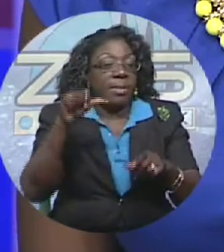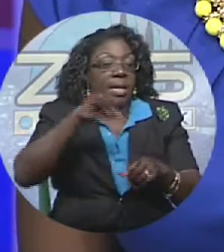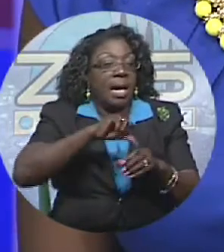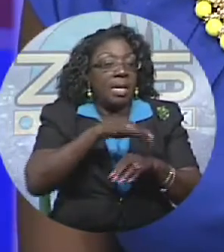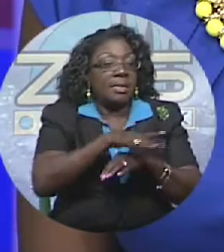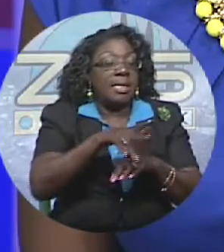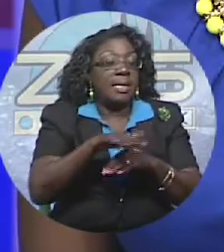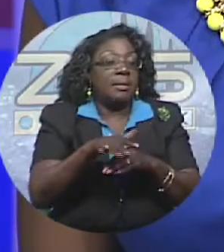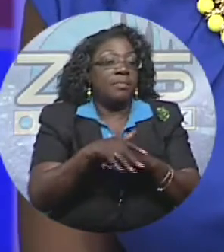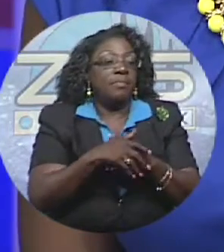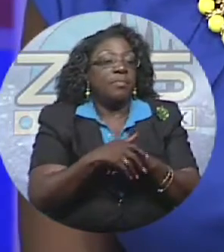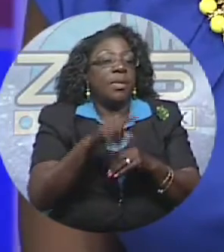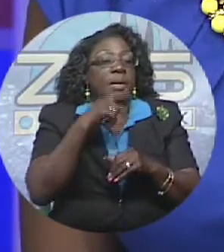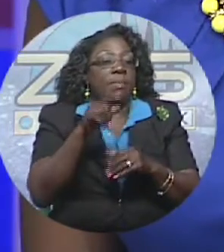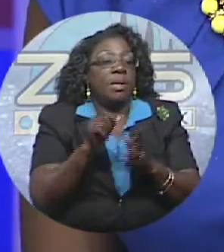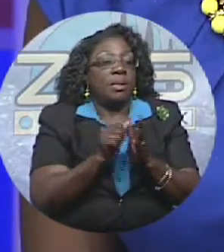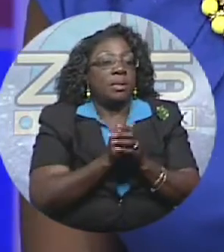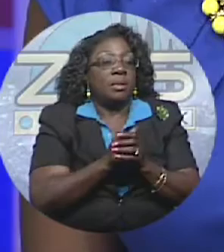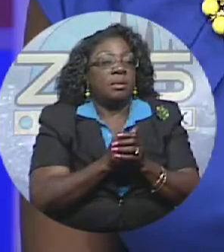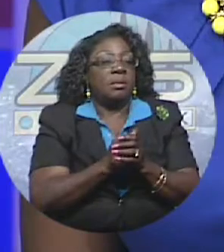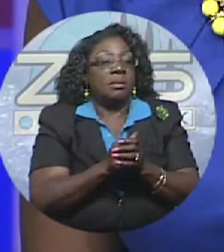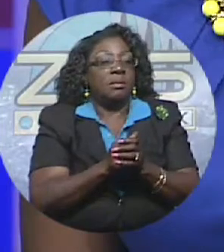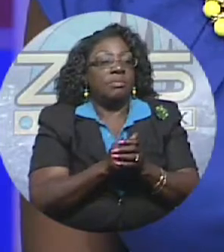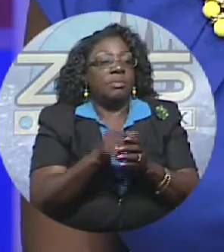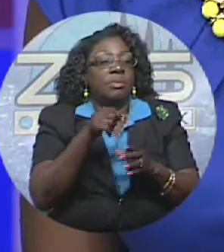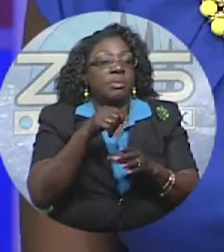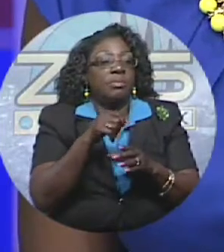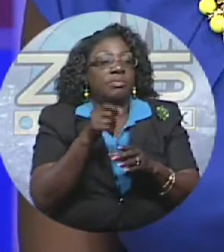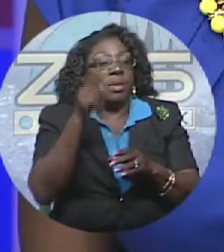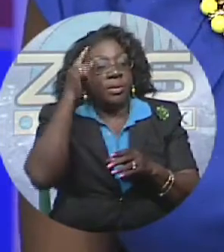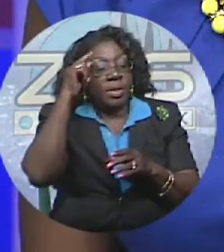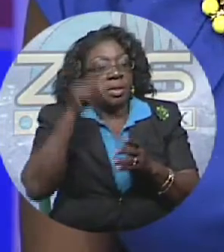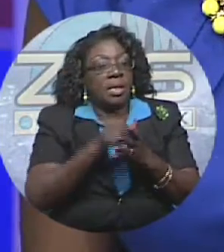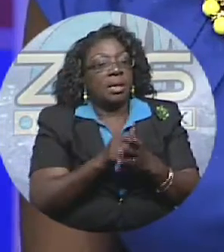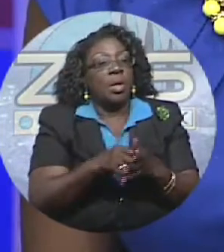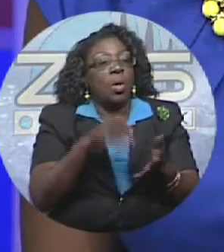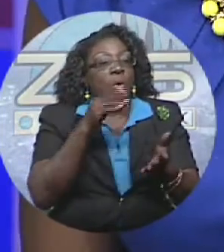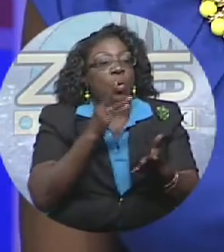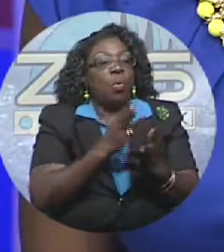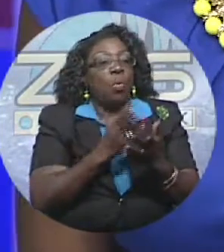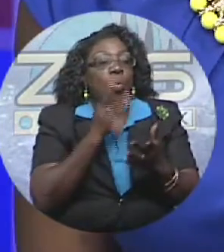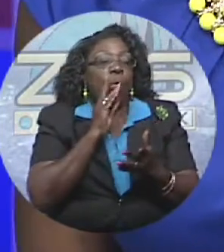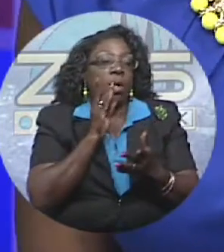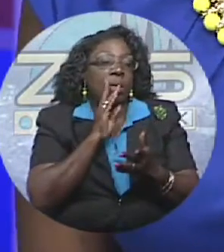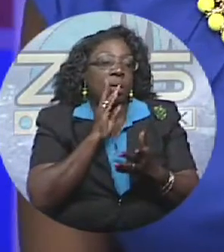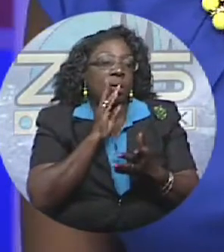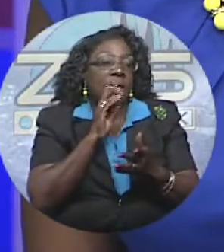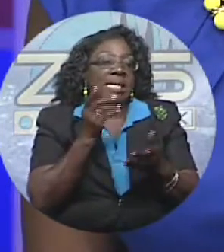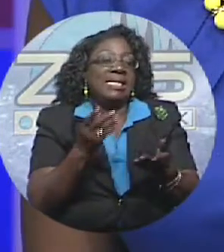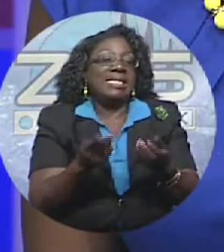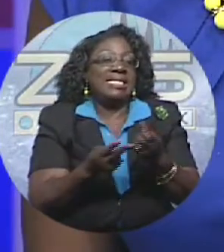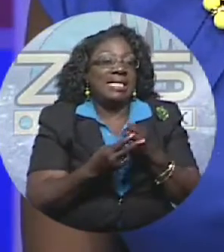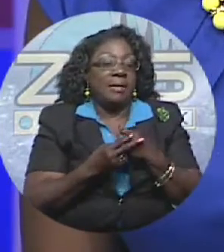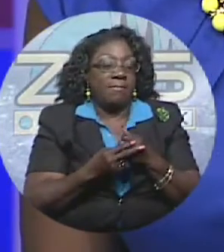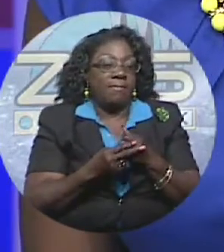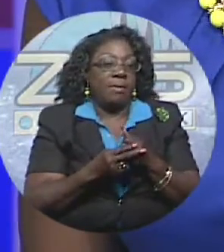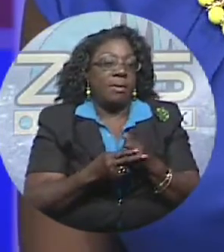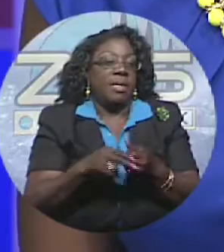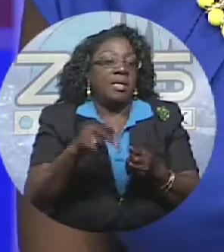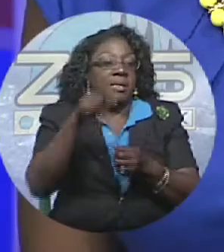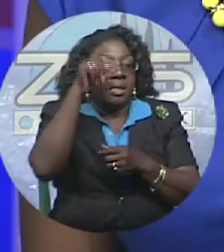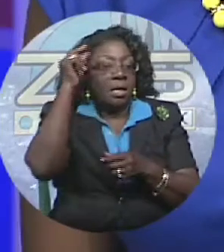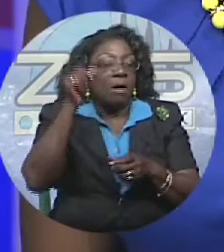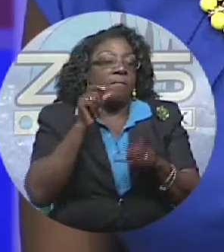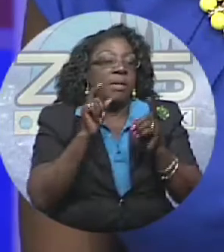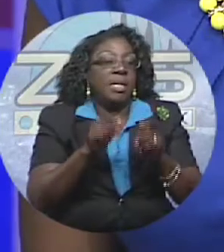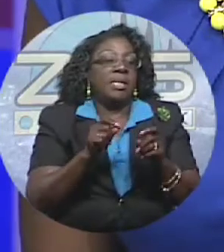leading from the dispenser to the various inland tanks be replaced by double-walled pipelines. Minister Dorsett said government is committed to